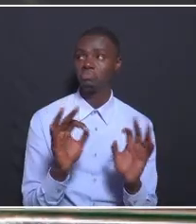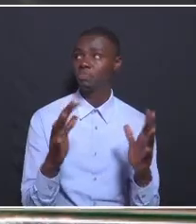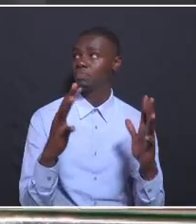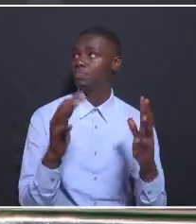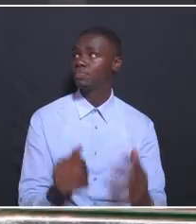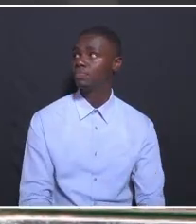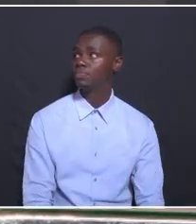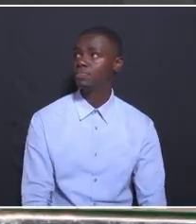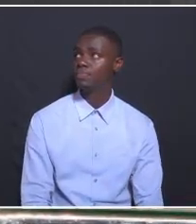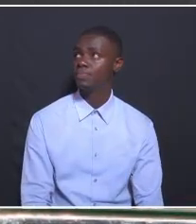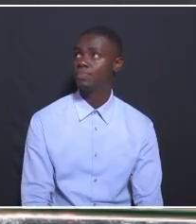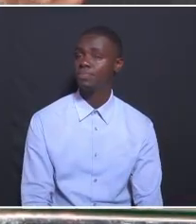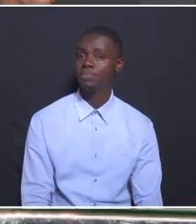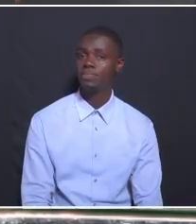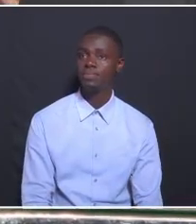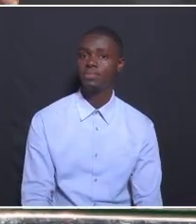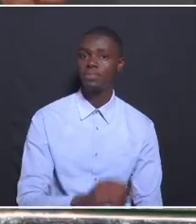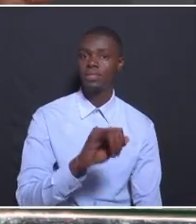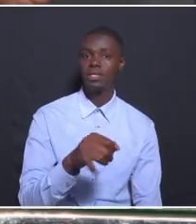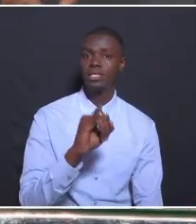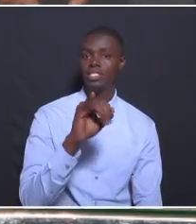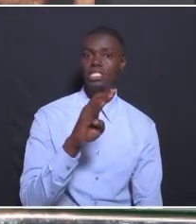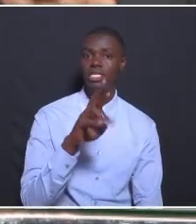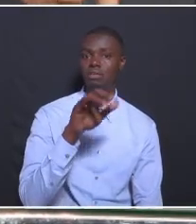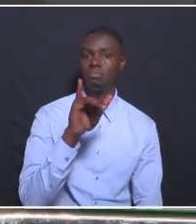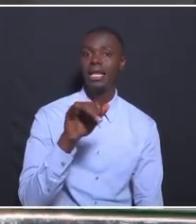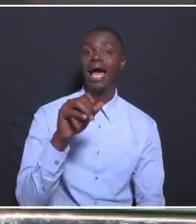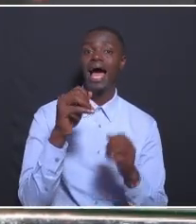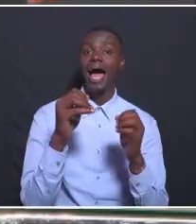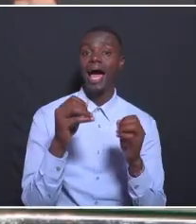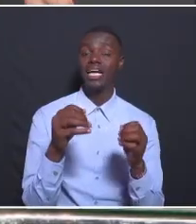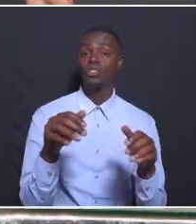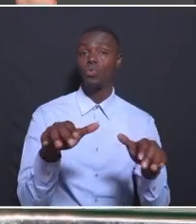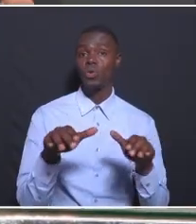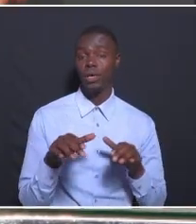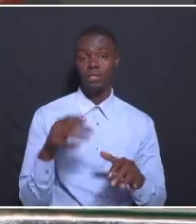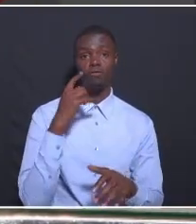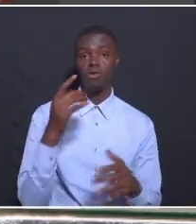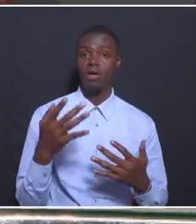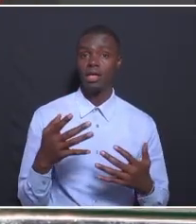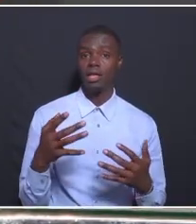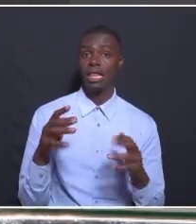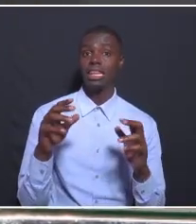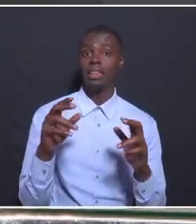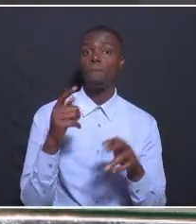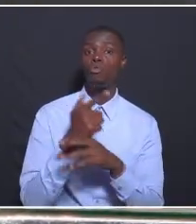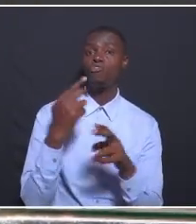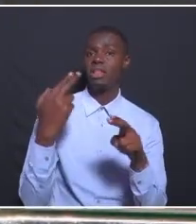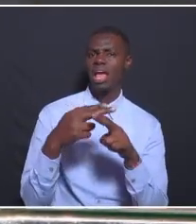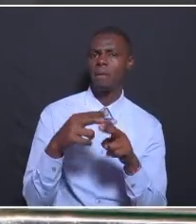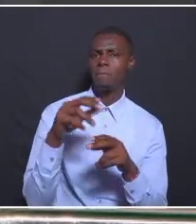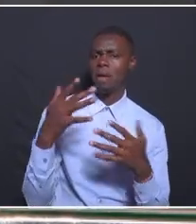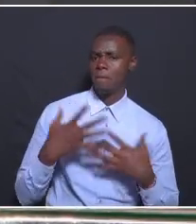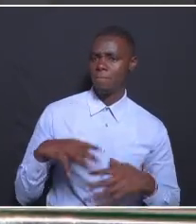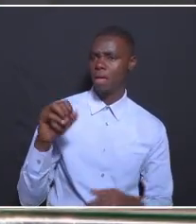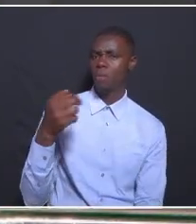Yeah. And Jibril, actually, I guess as we wait for The People Shall to be played, sorry, I can't